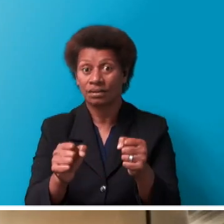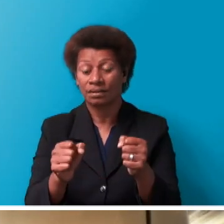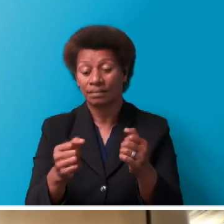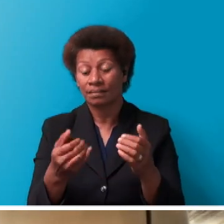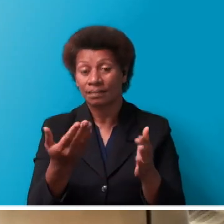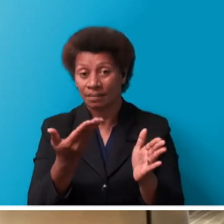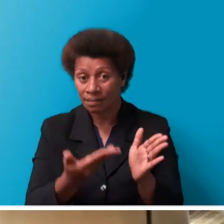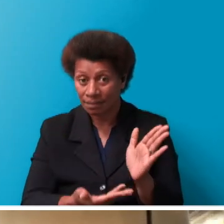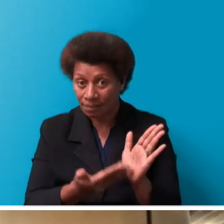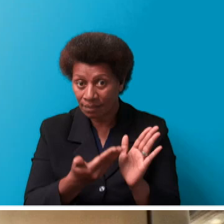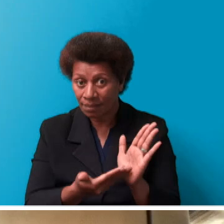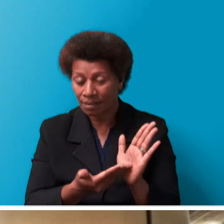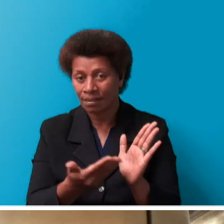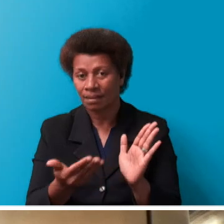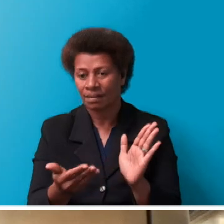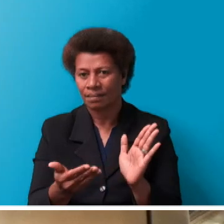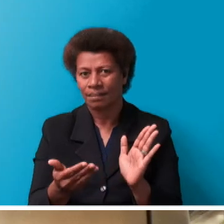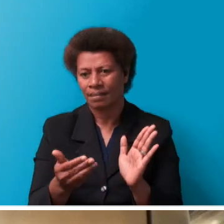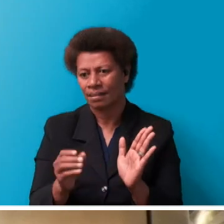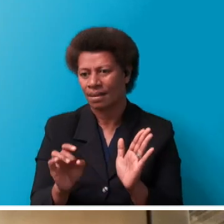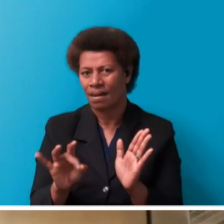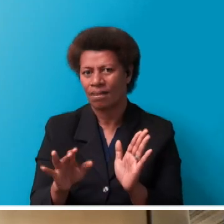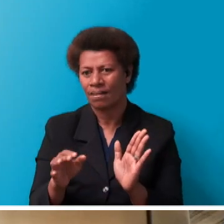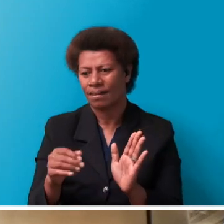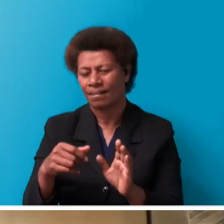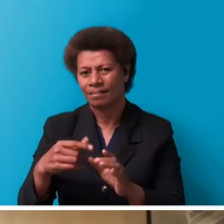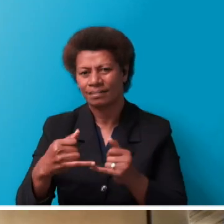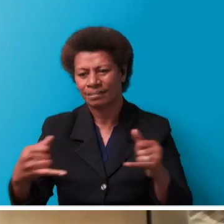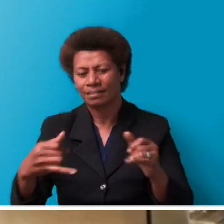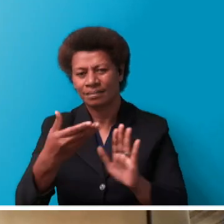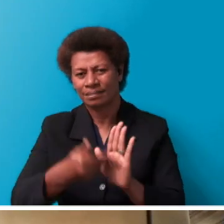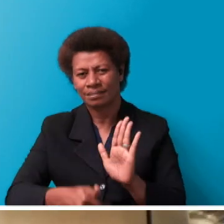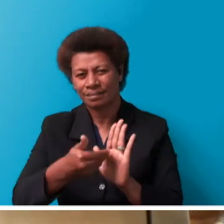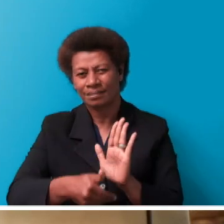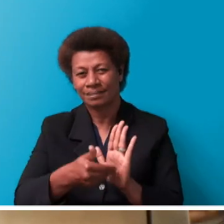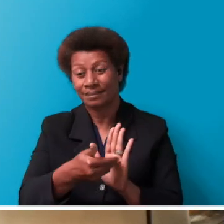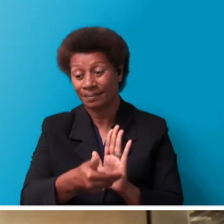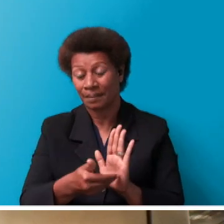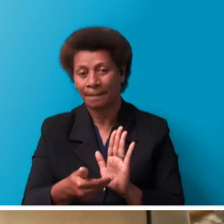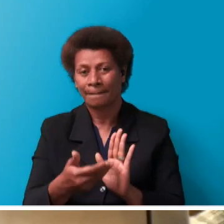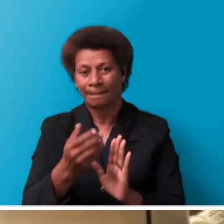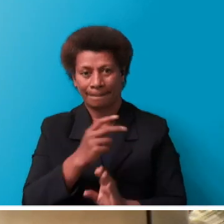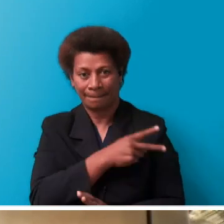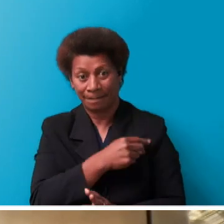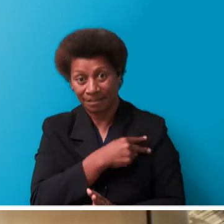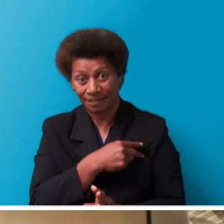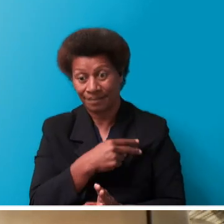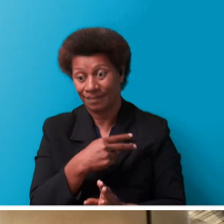key priorities outlined in the NSDR, ensuring that our security efforts are